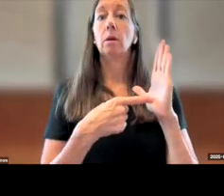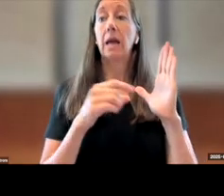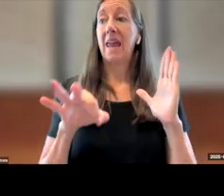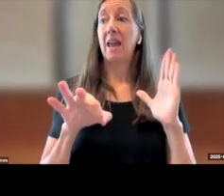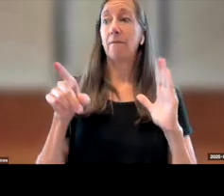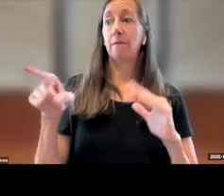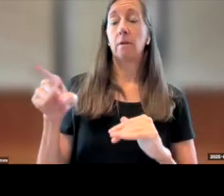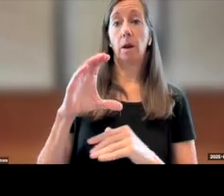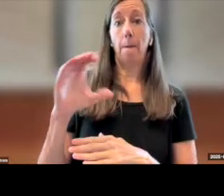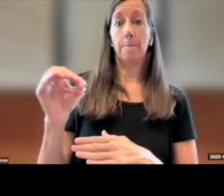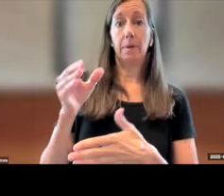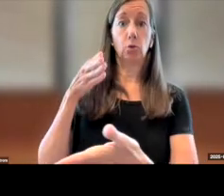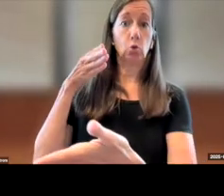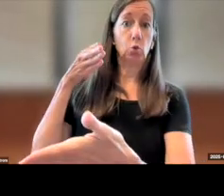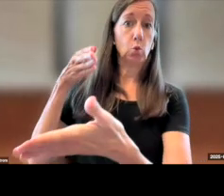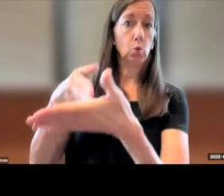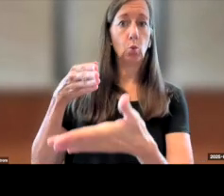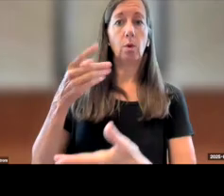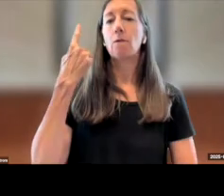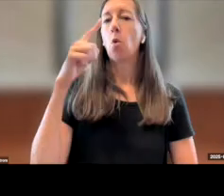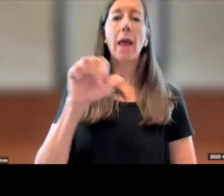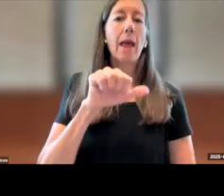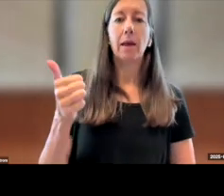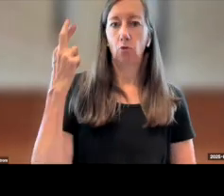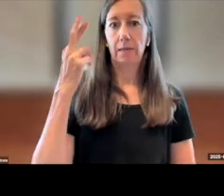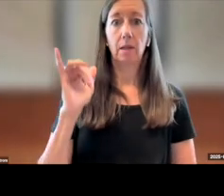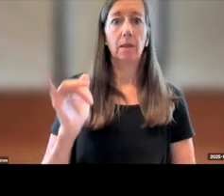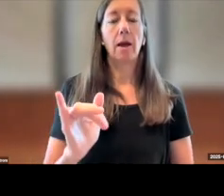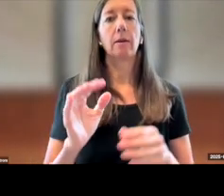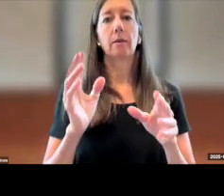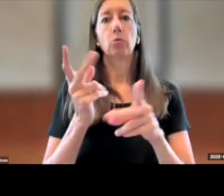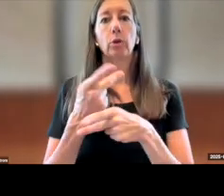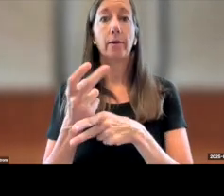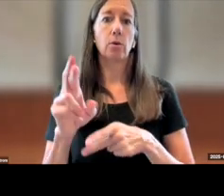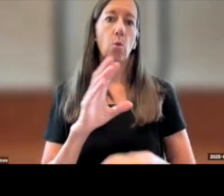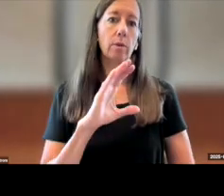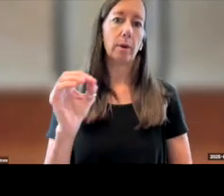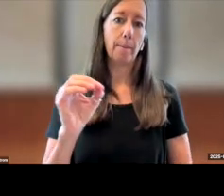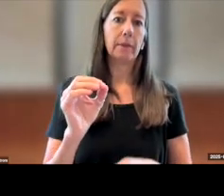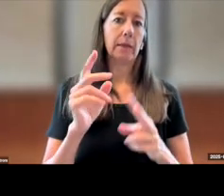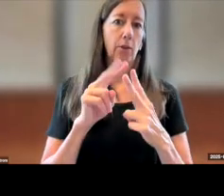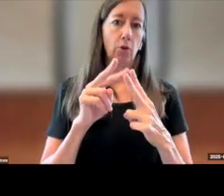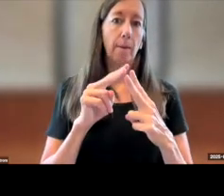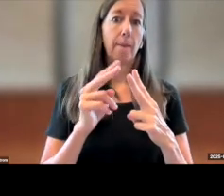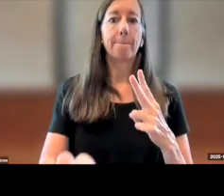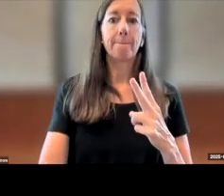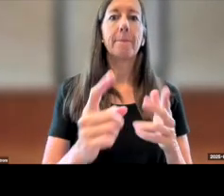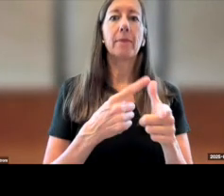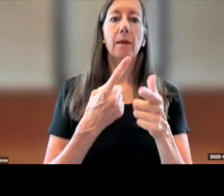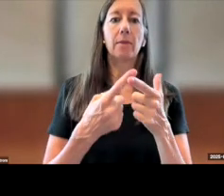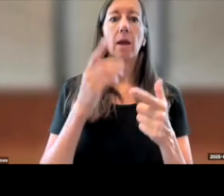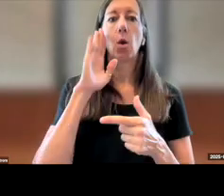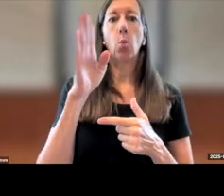for any reason, like the production or the company, that they will then indemnify,